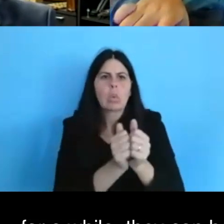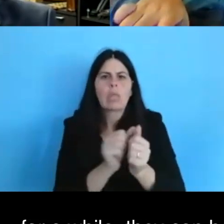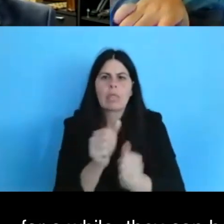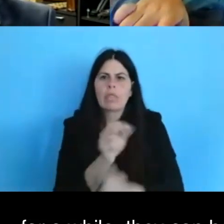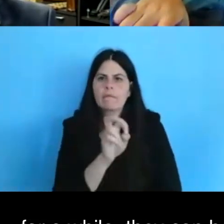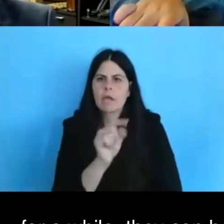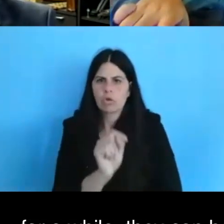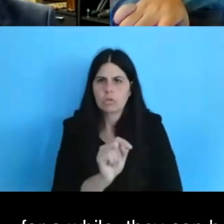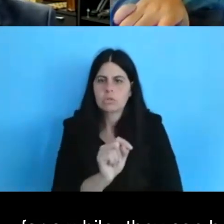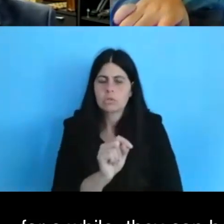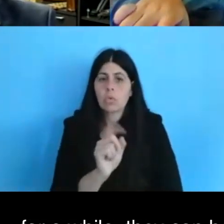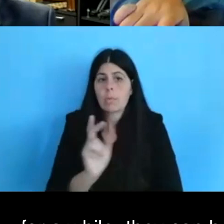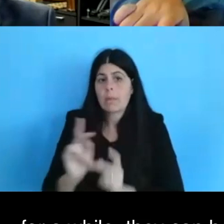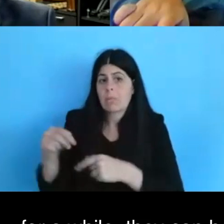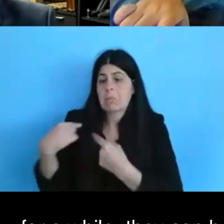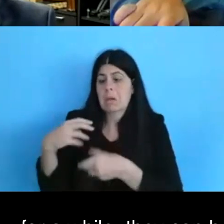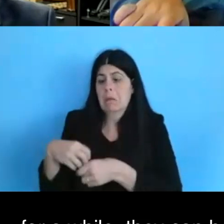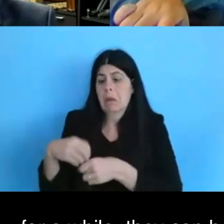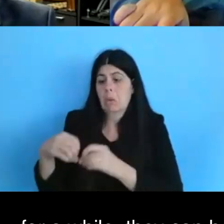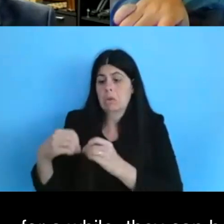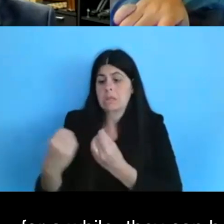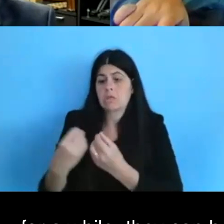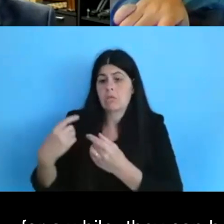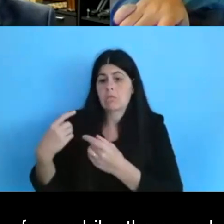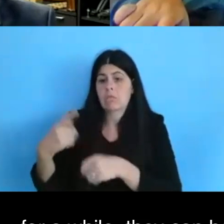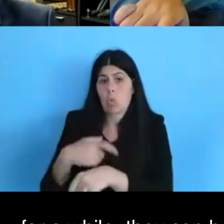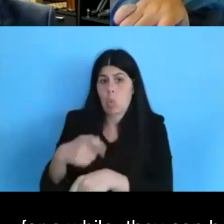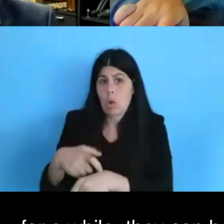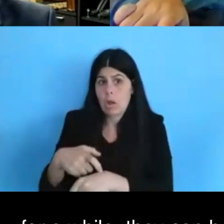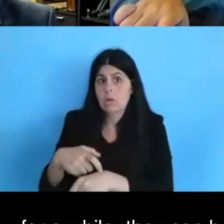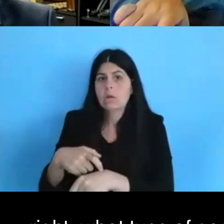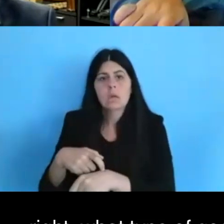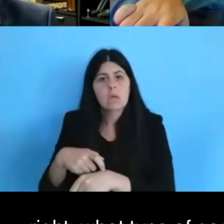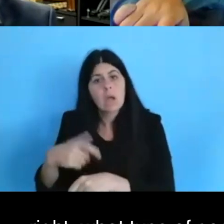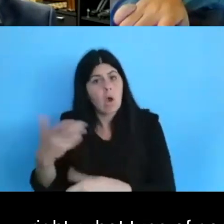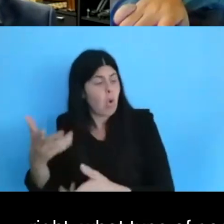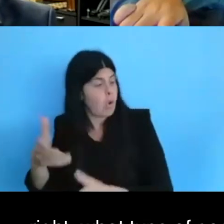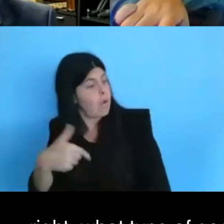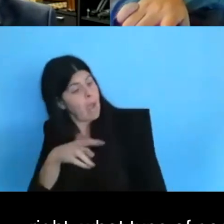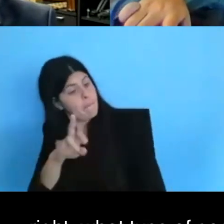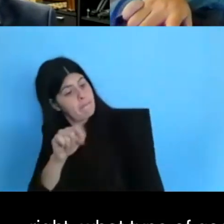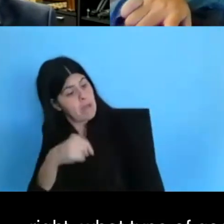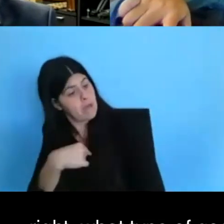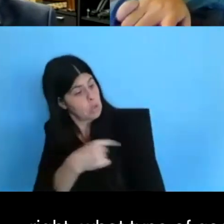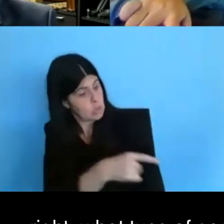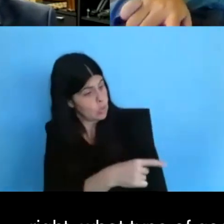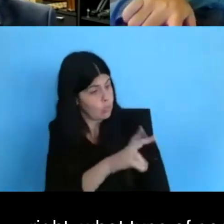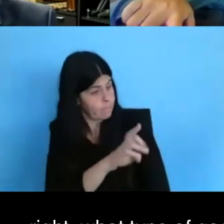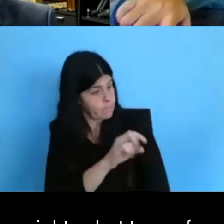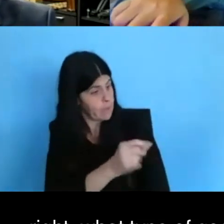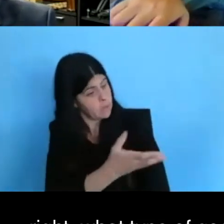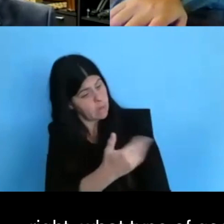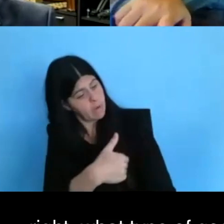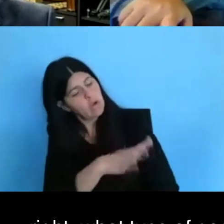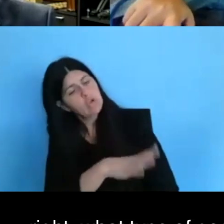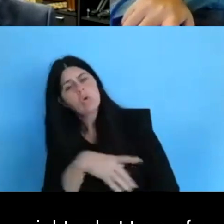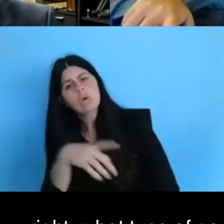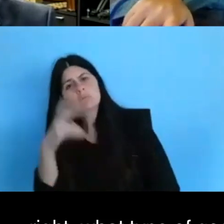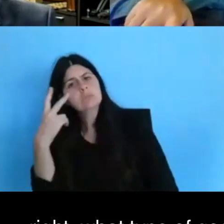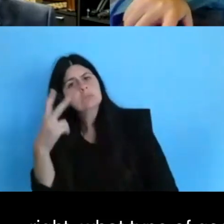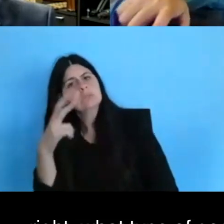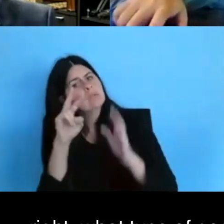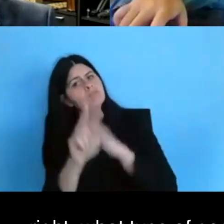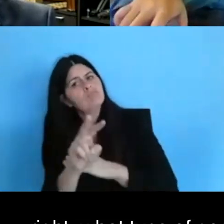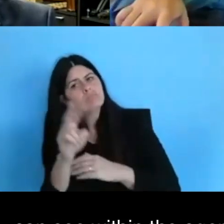help a new employee come on board and say, hey, this is, now that you're here, all right, what type of goals, where do you see your future? Are there